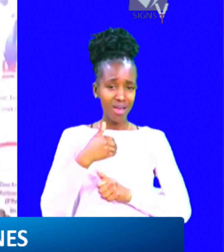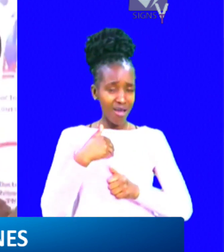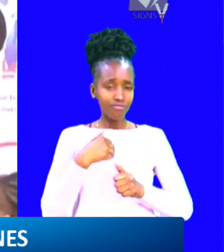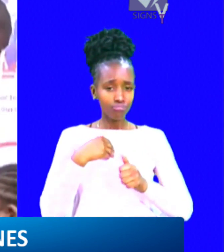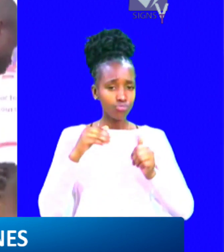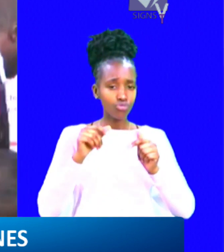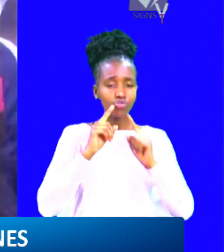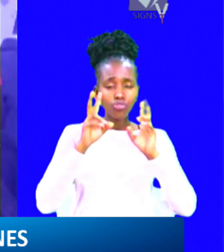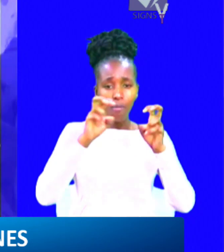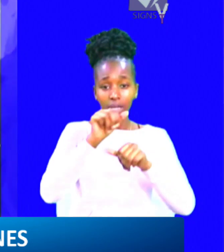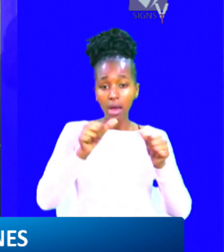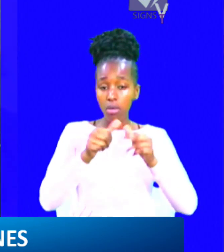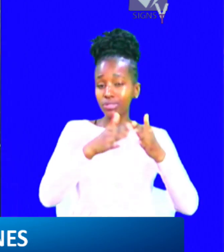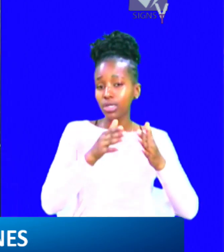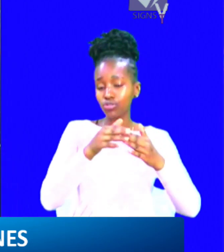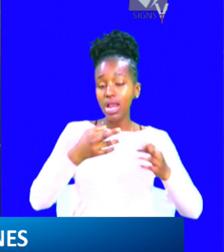content.